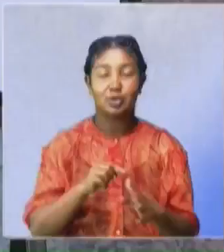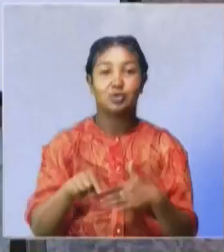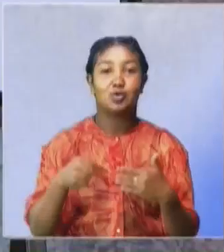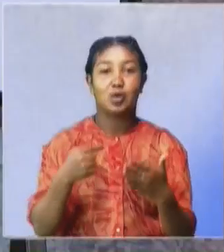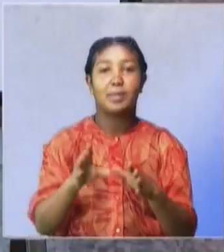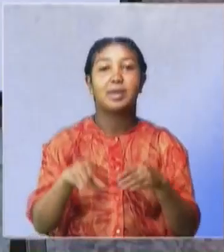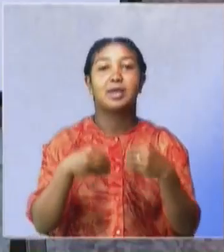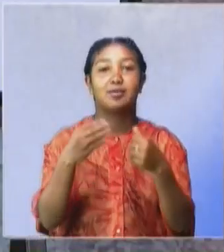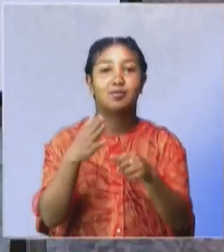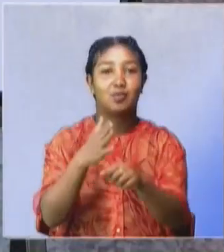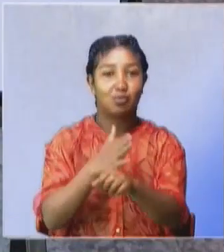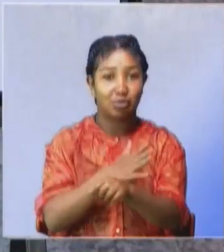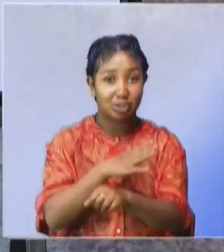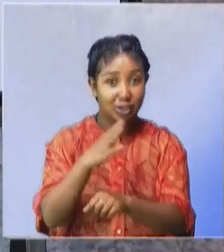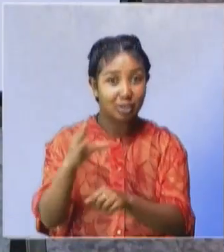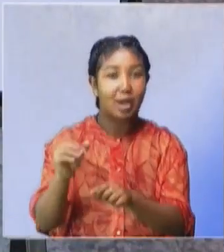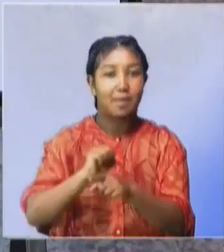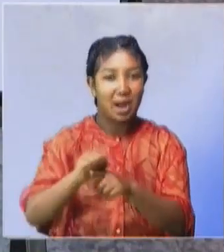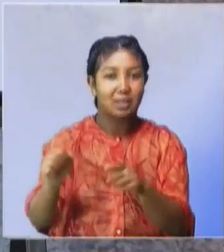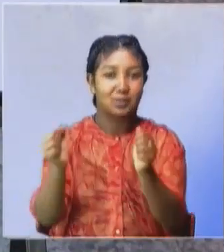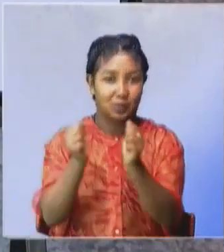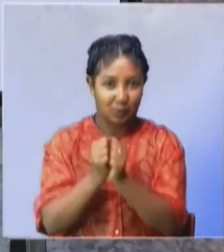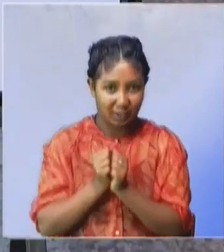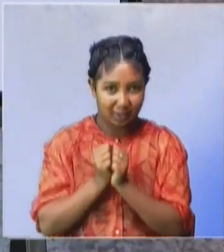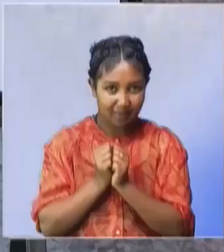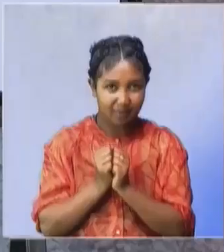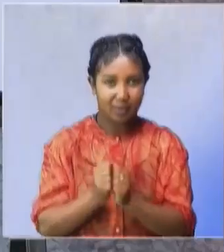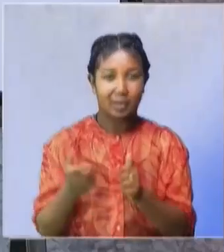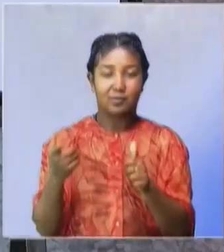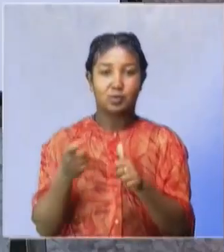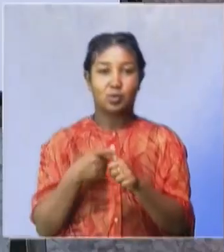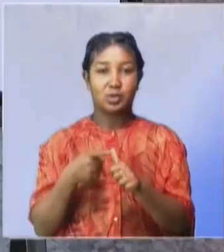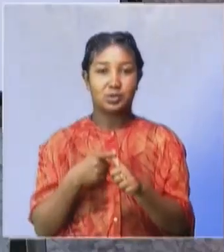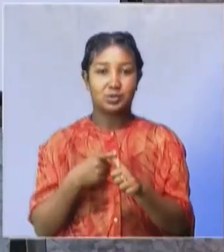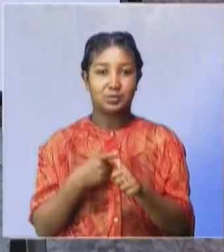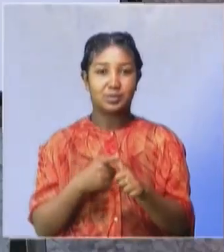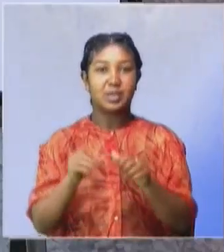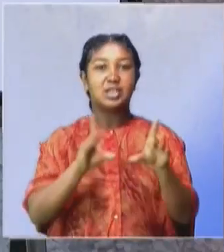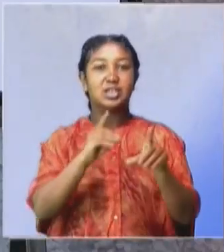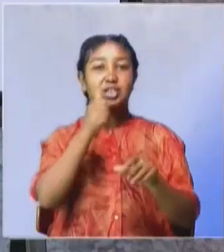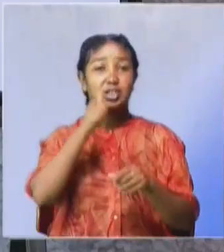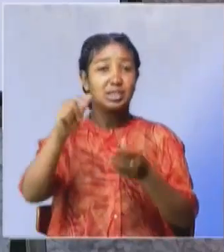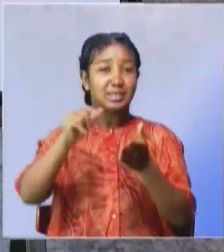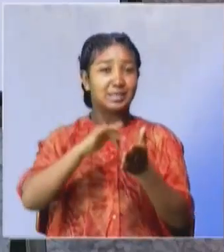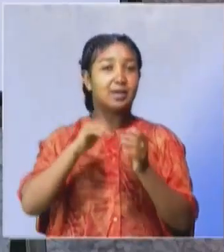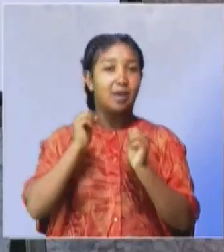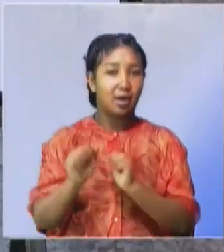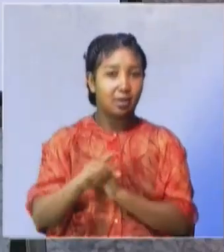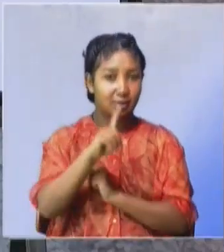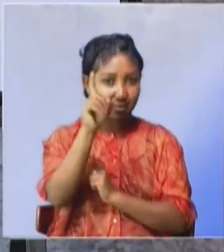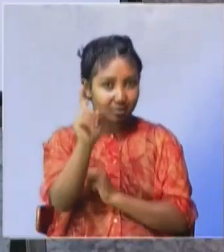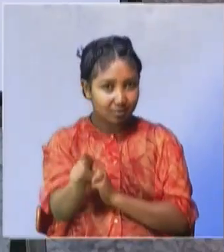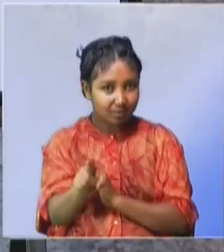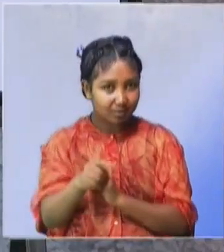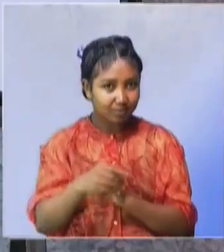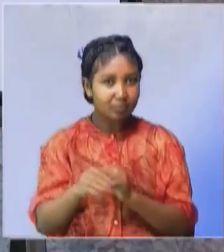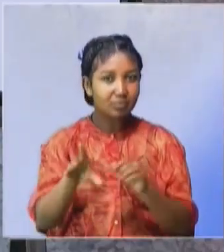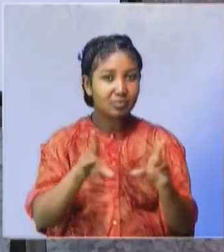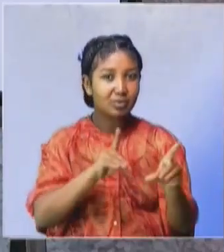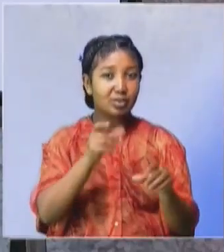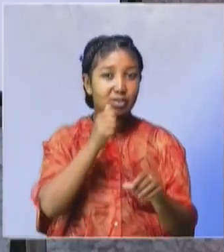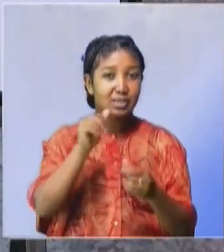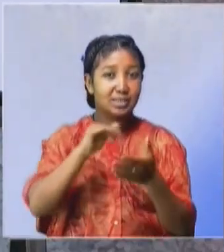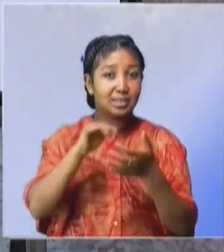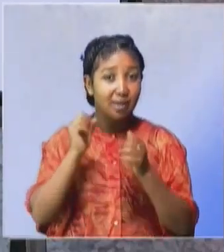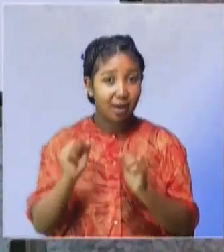Let me give a correction and let us practice together. So the first question is, did she study hard? Did she